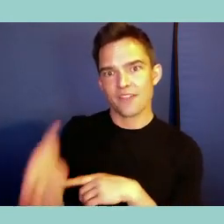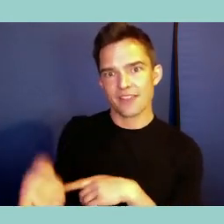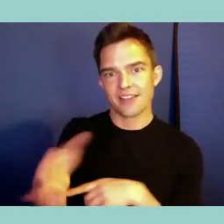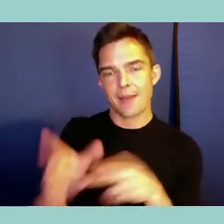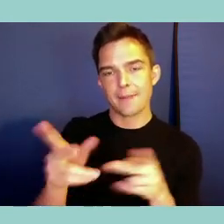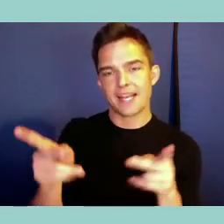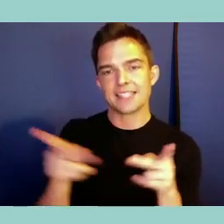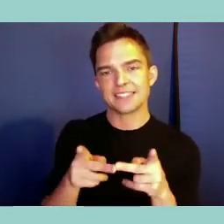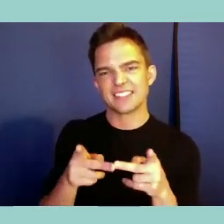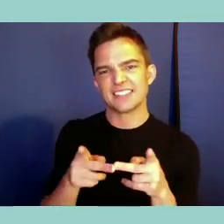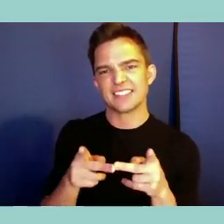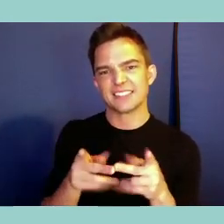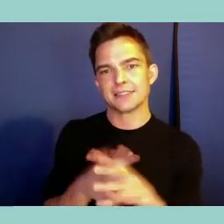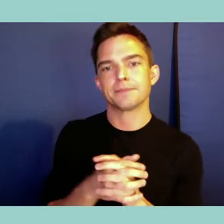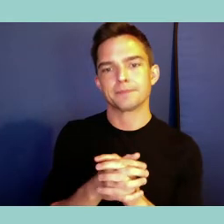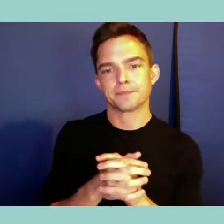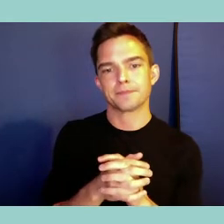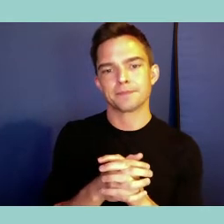that spot.